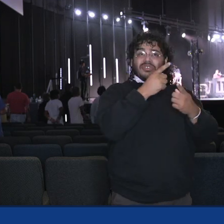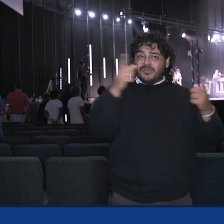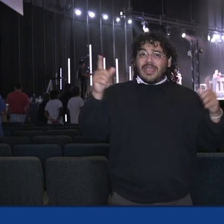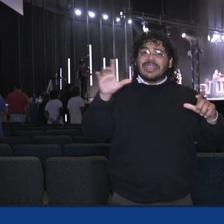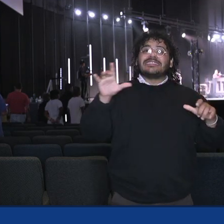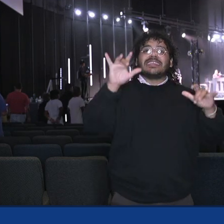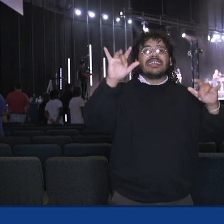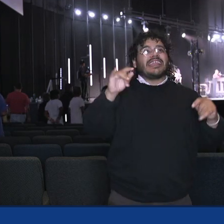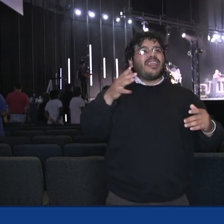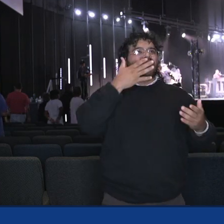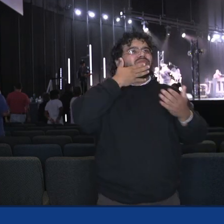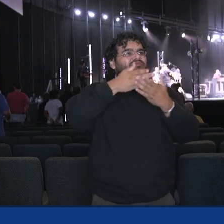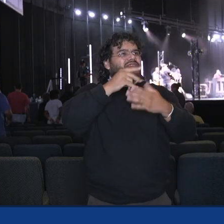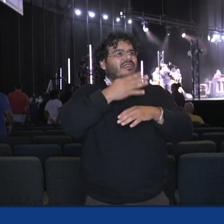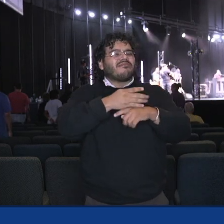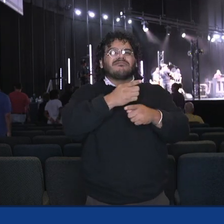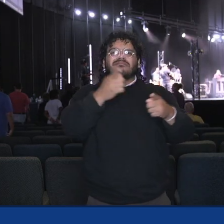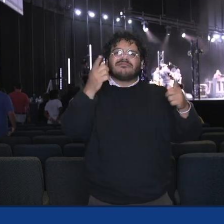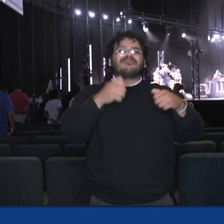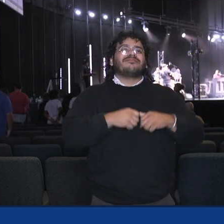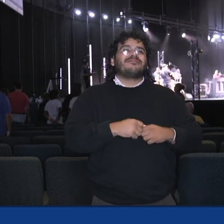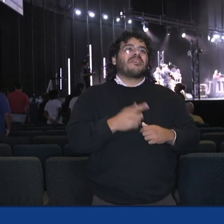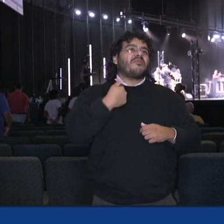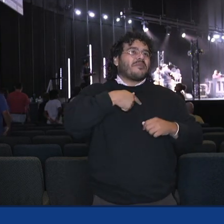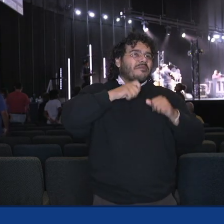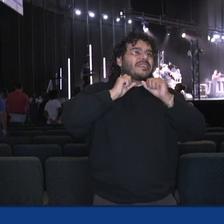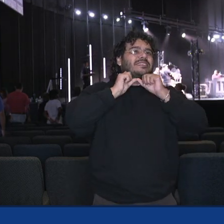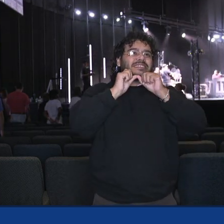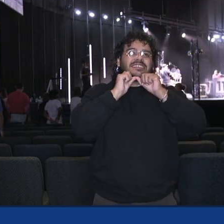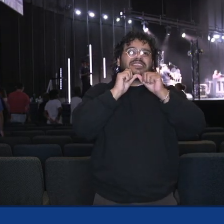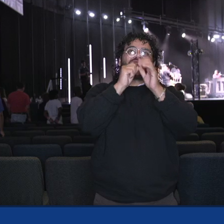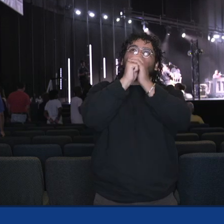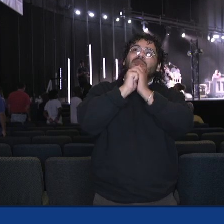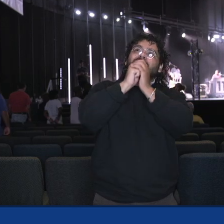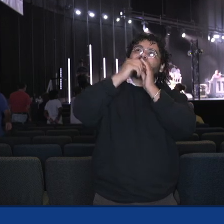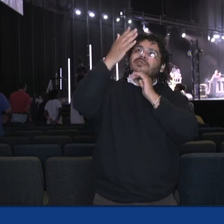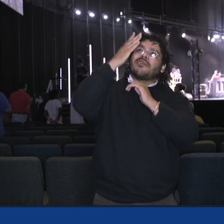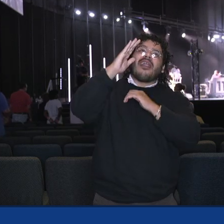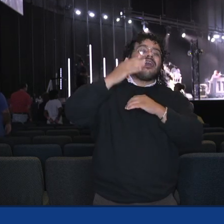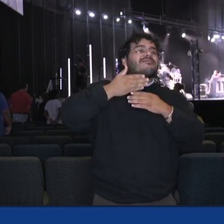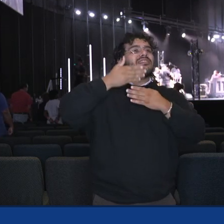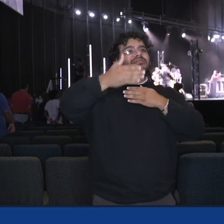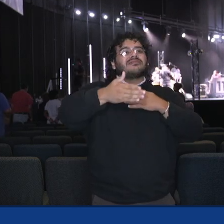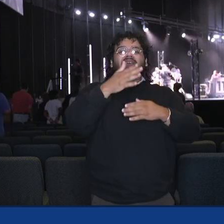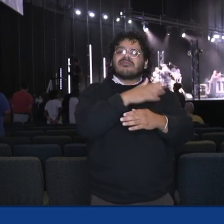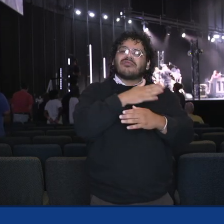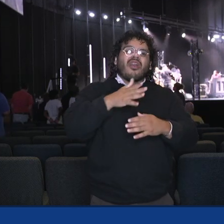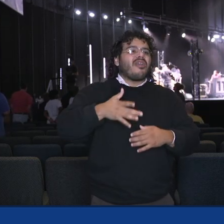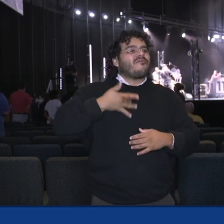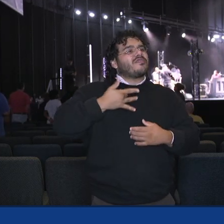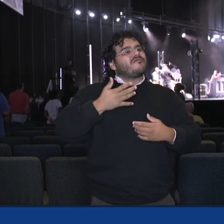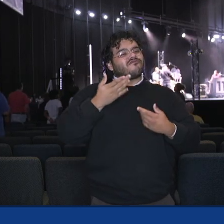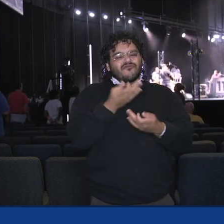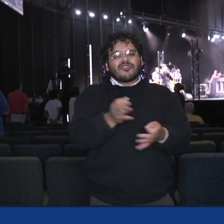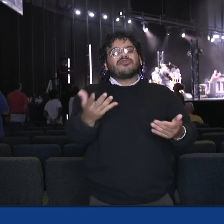Well done. All right, we're going to continue worshiping the Lord with our next song. Feel free to sing this with us.